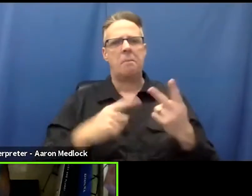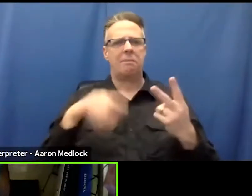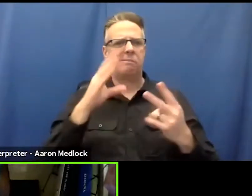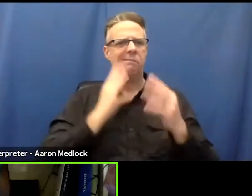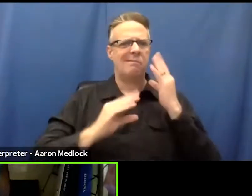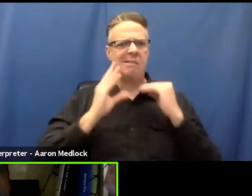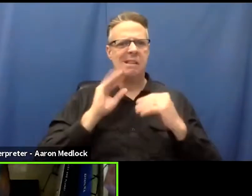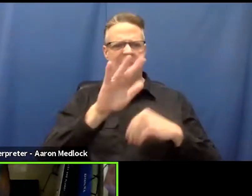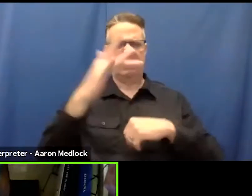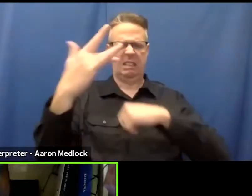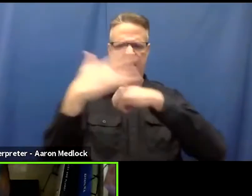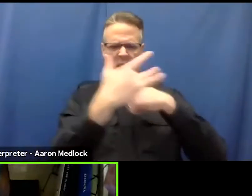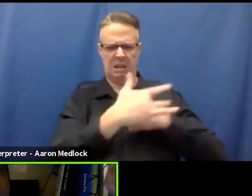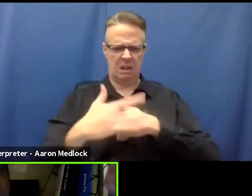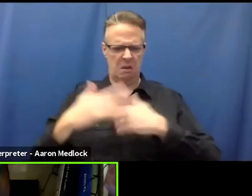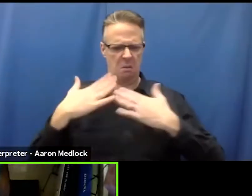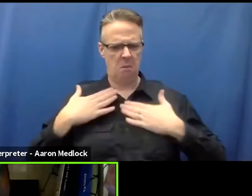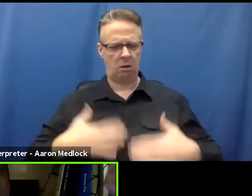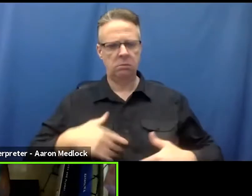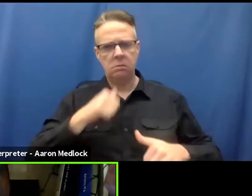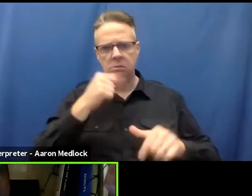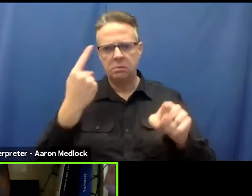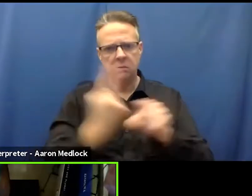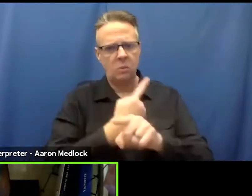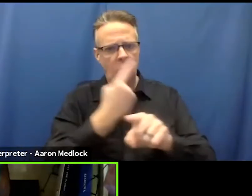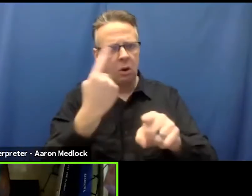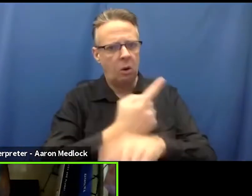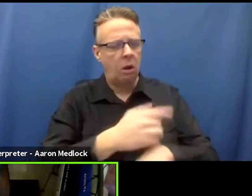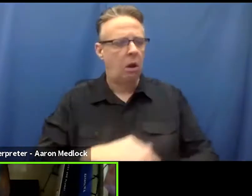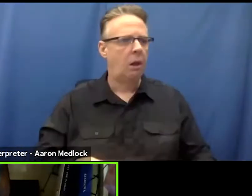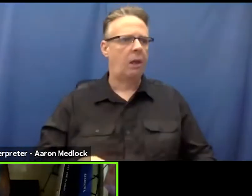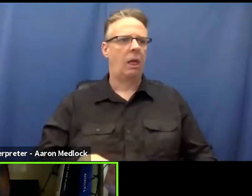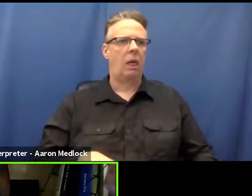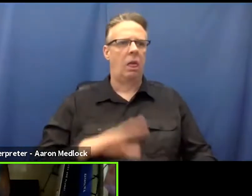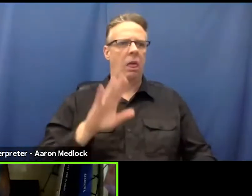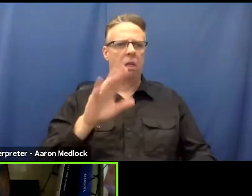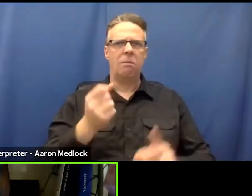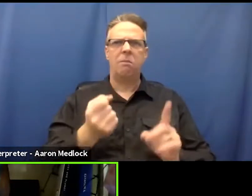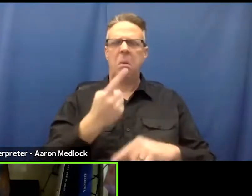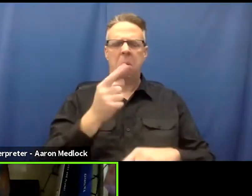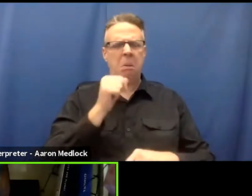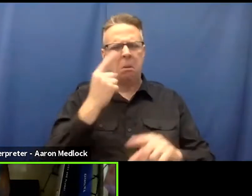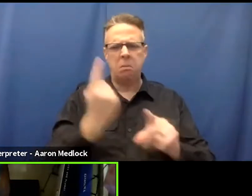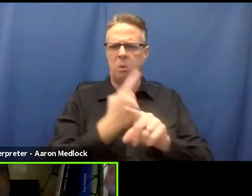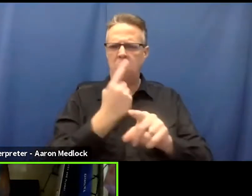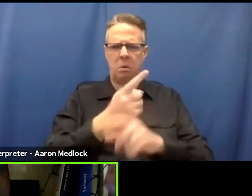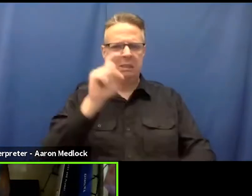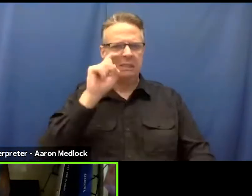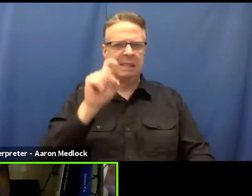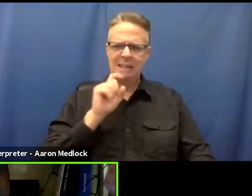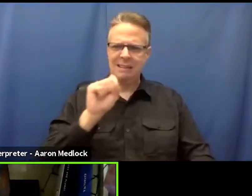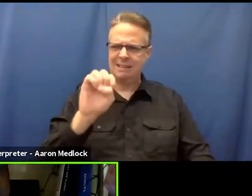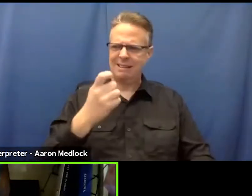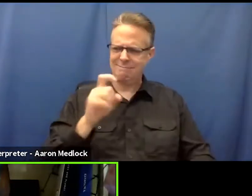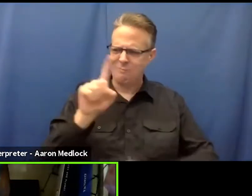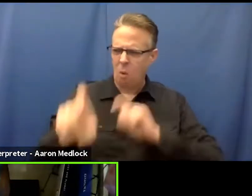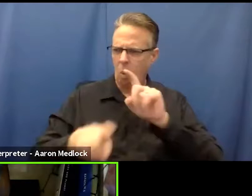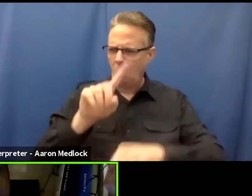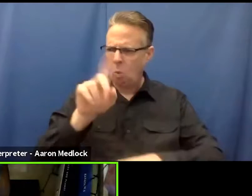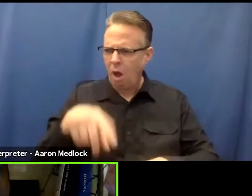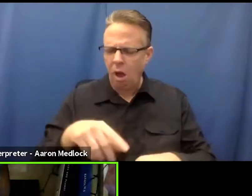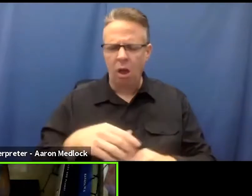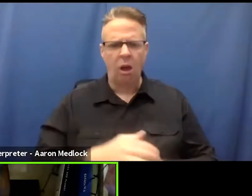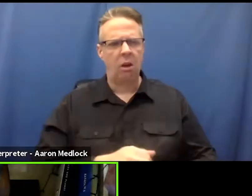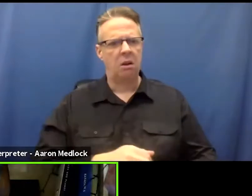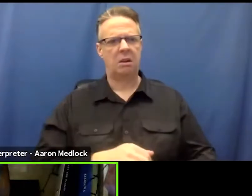bodies touched inappropriately, inappropriate sexual questions, people being asked